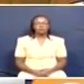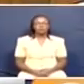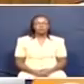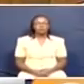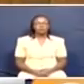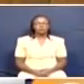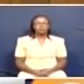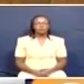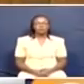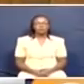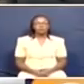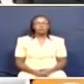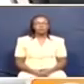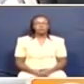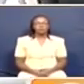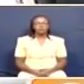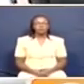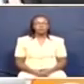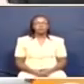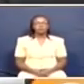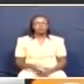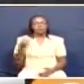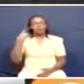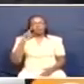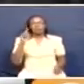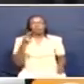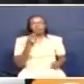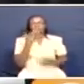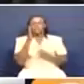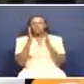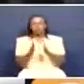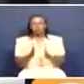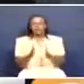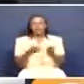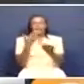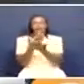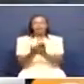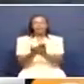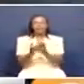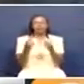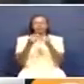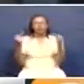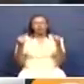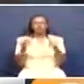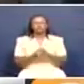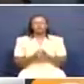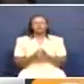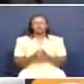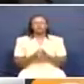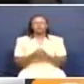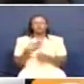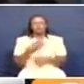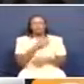My lords, on behalf of the first respondent, the application by the petitioner is opposed. And my lords,